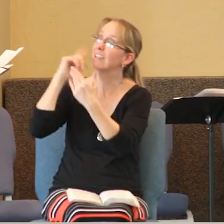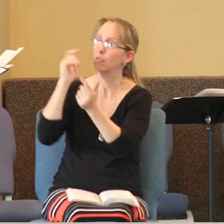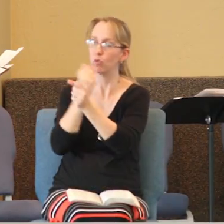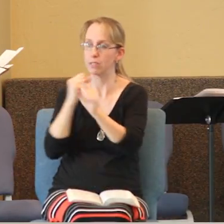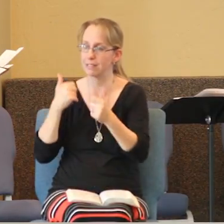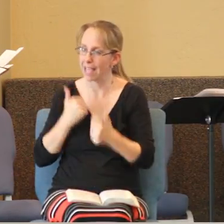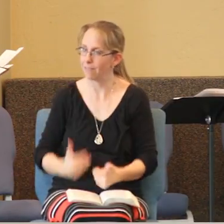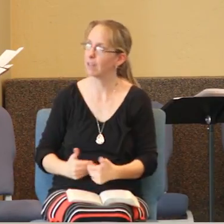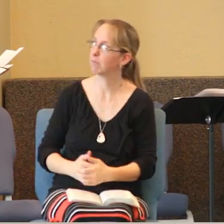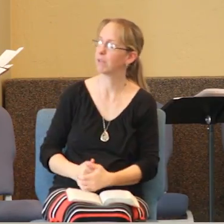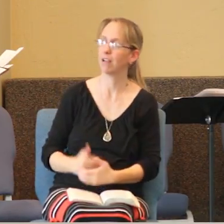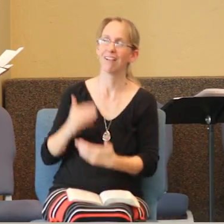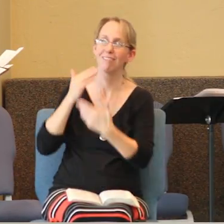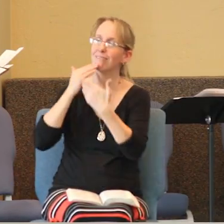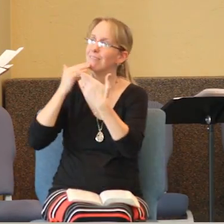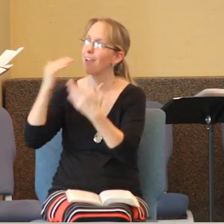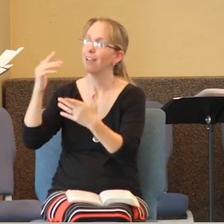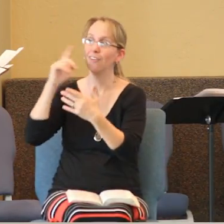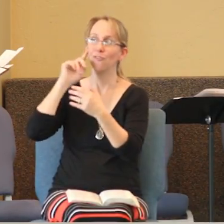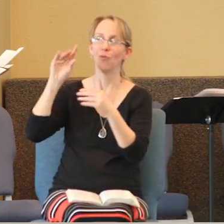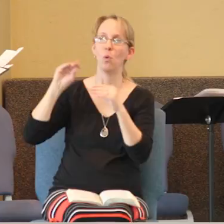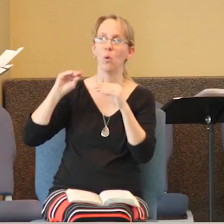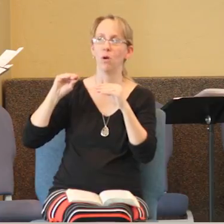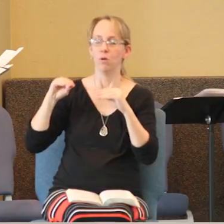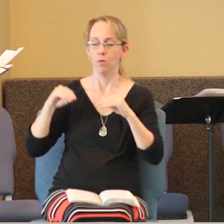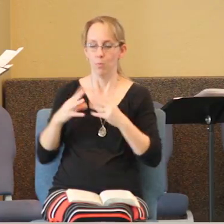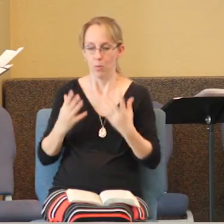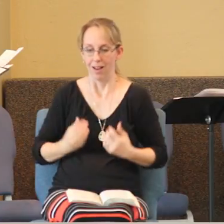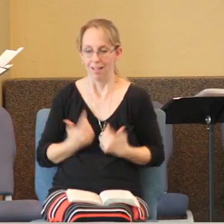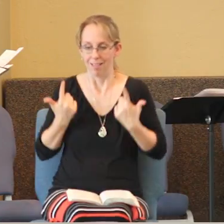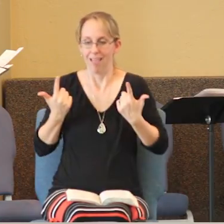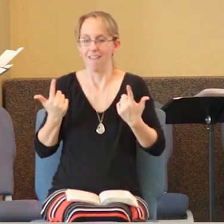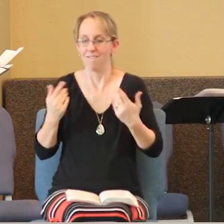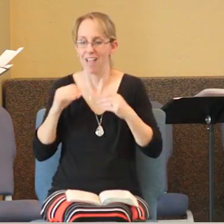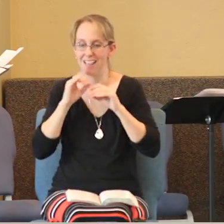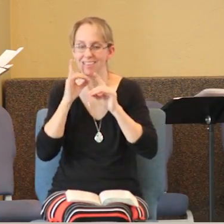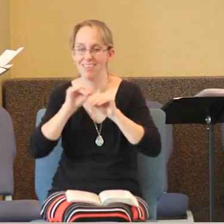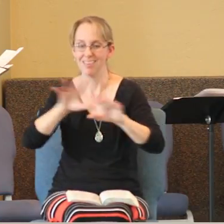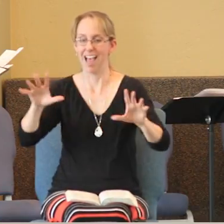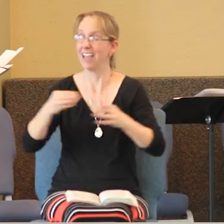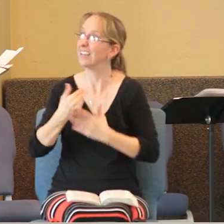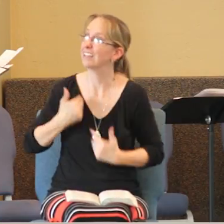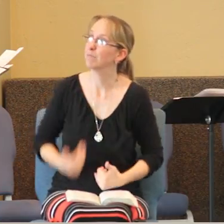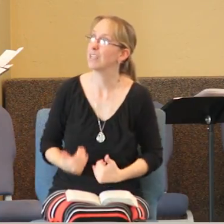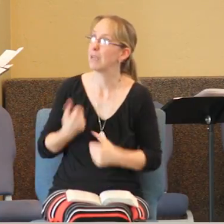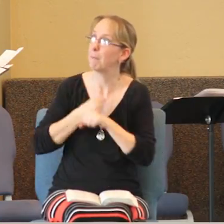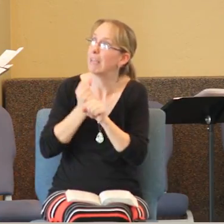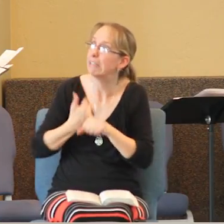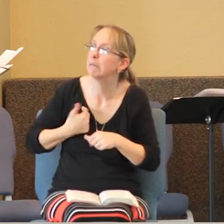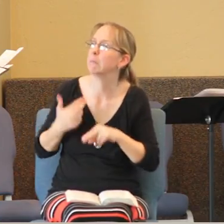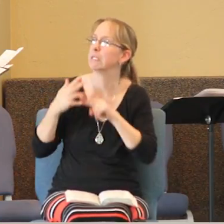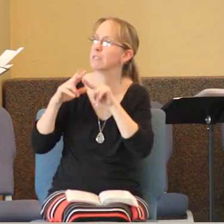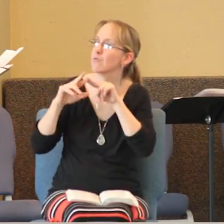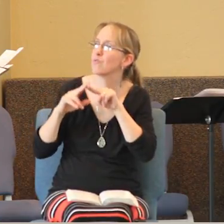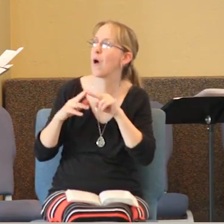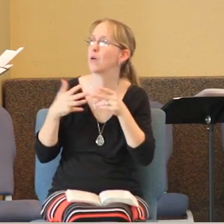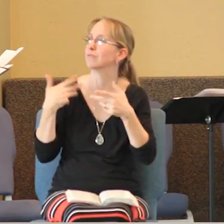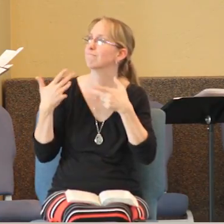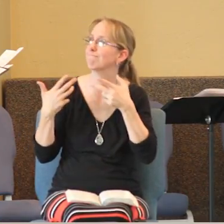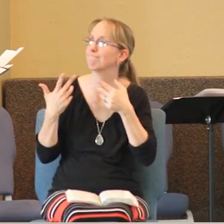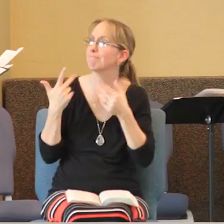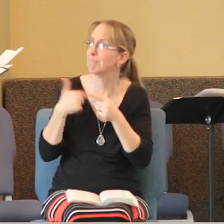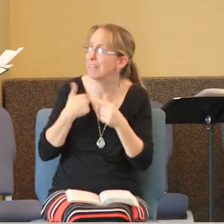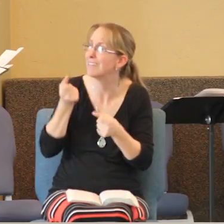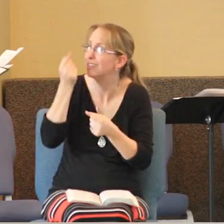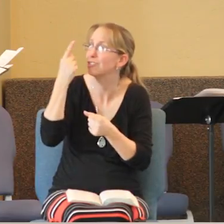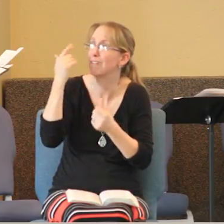thank you for saving me? God, thank you for putting life in me, for putting light in me, for making me salt, for